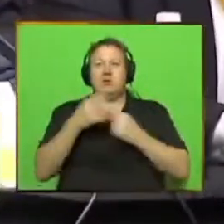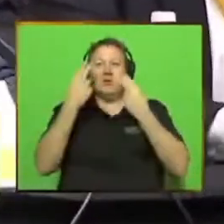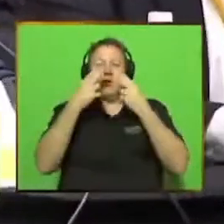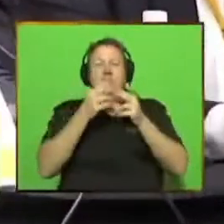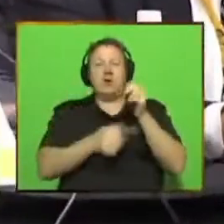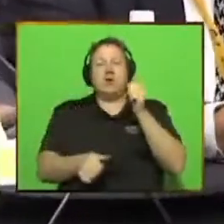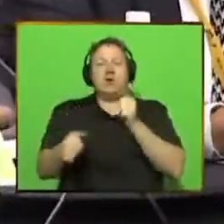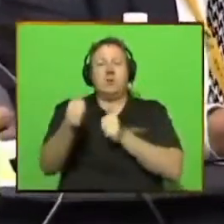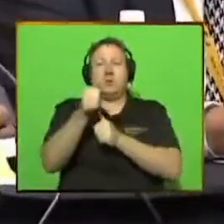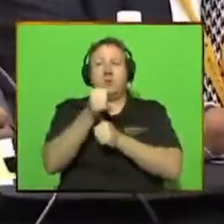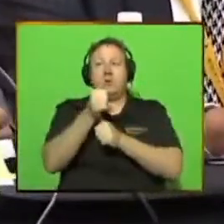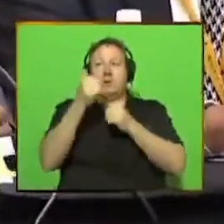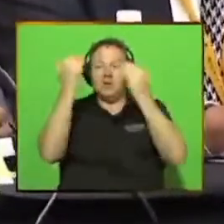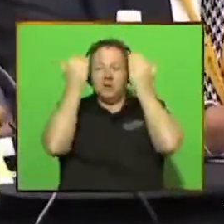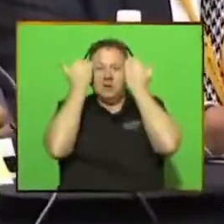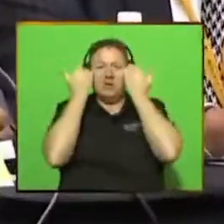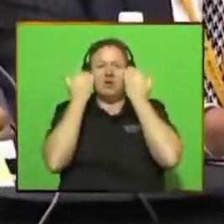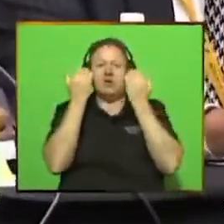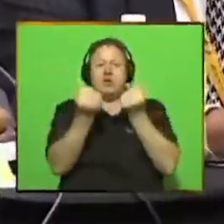Chief Justice.